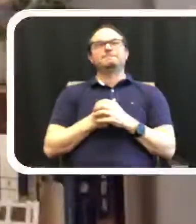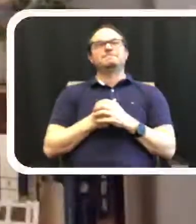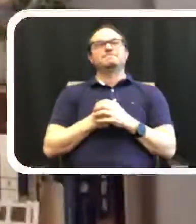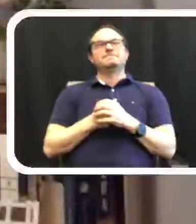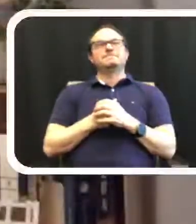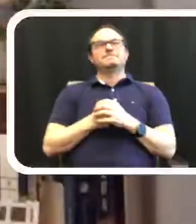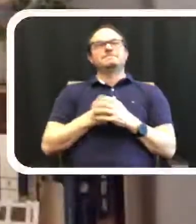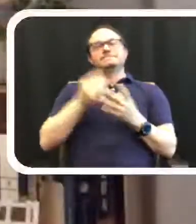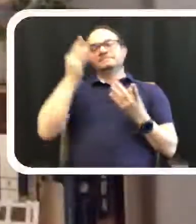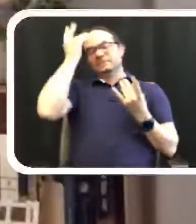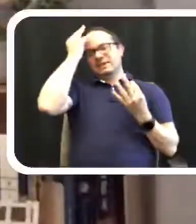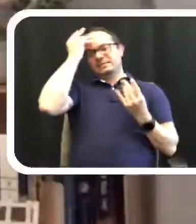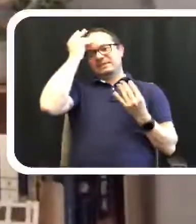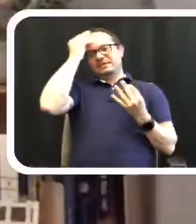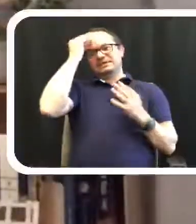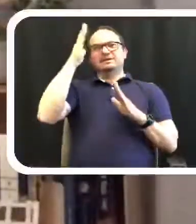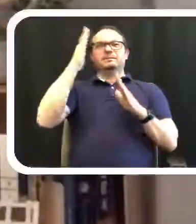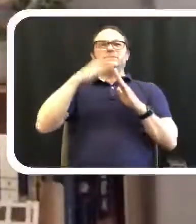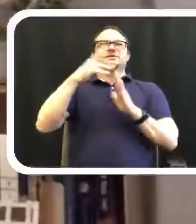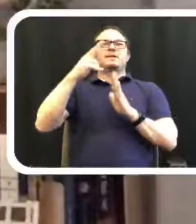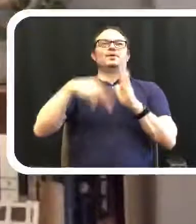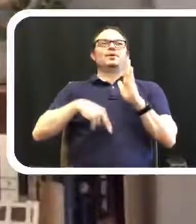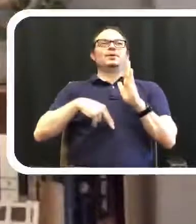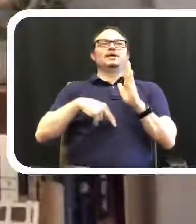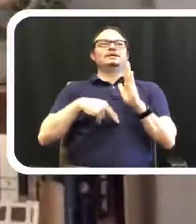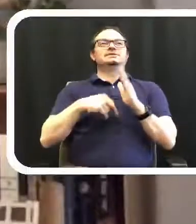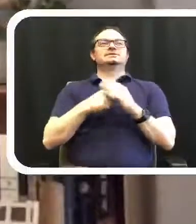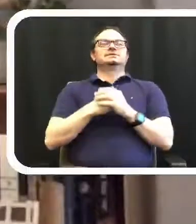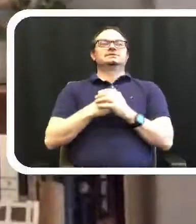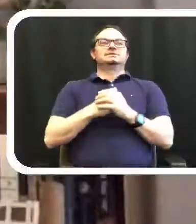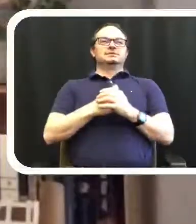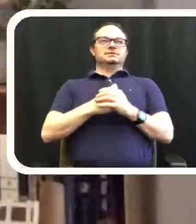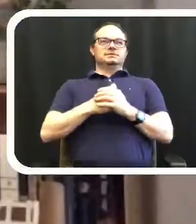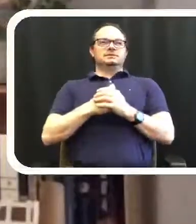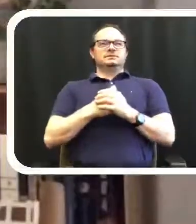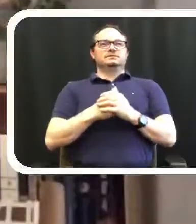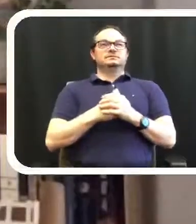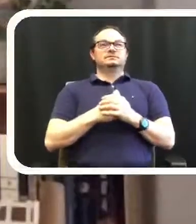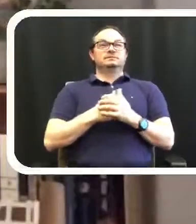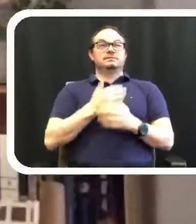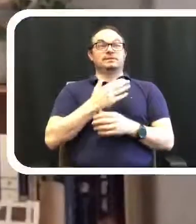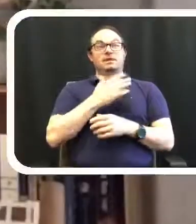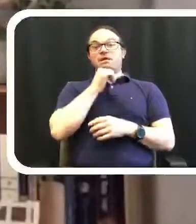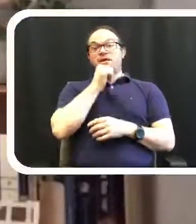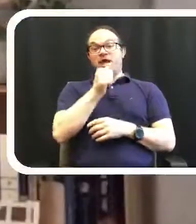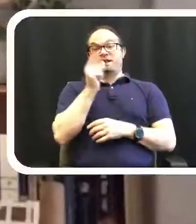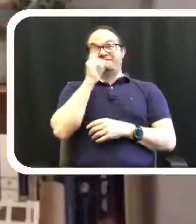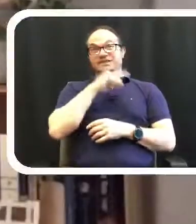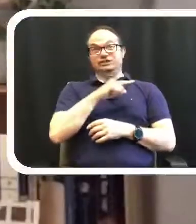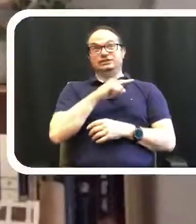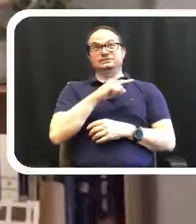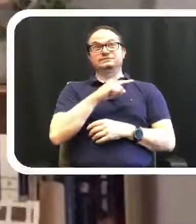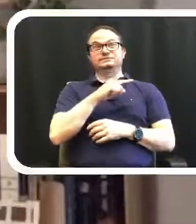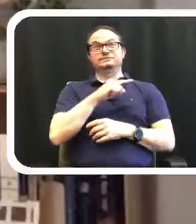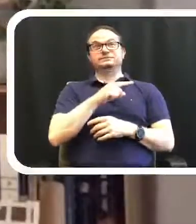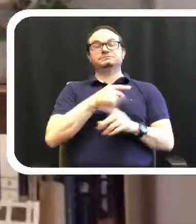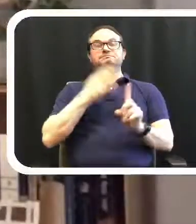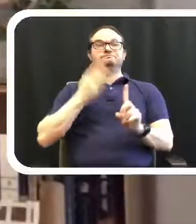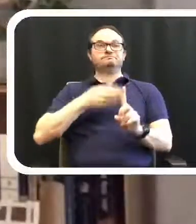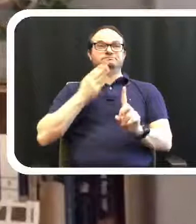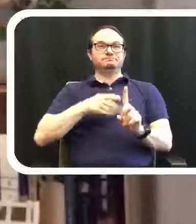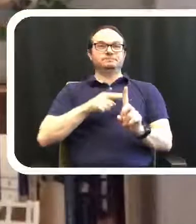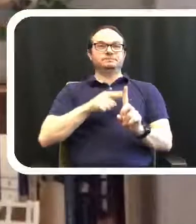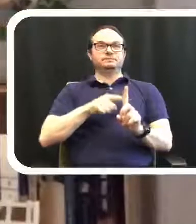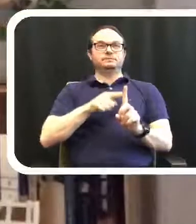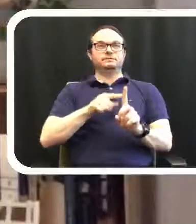So let me think of some top reads from the last few years. So when it comes to nonfiction, I'm a big fan